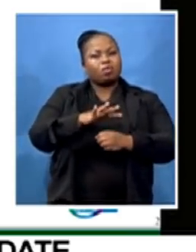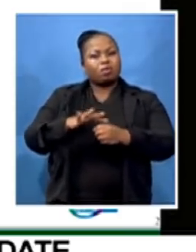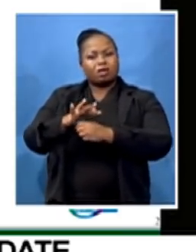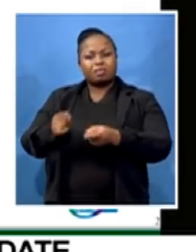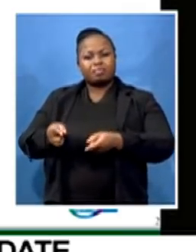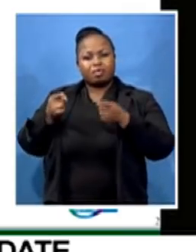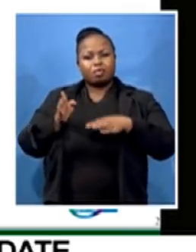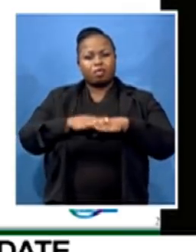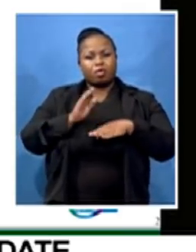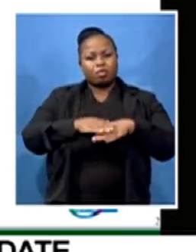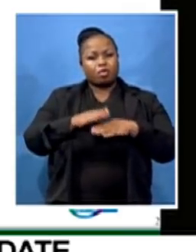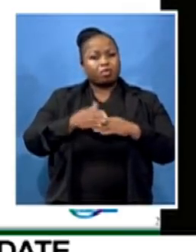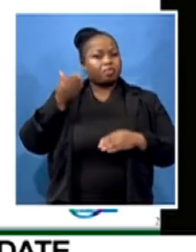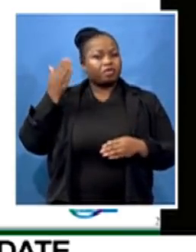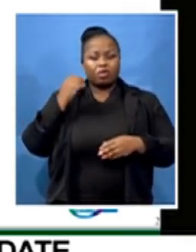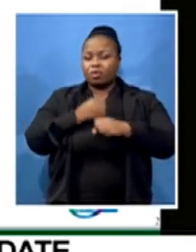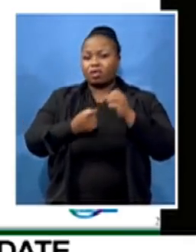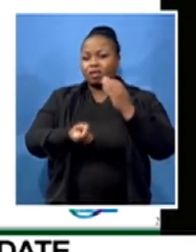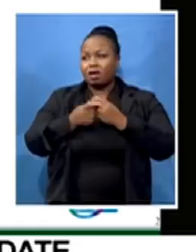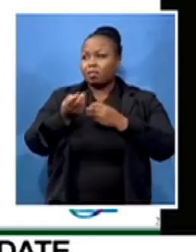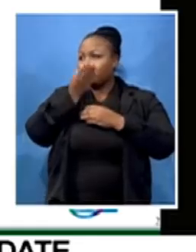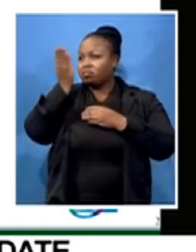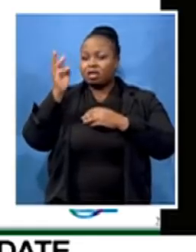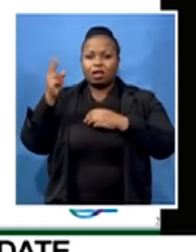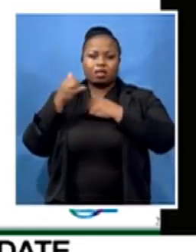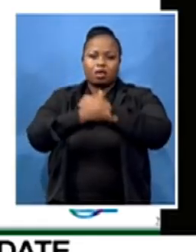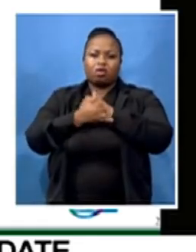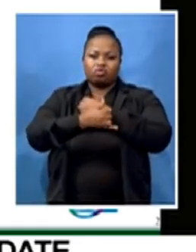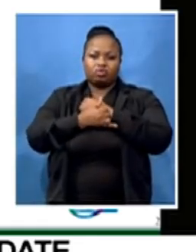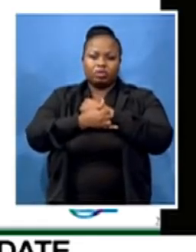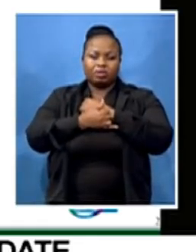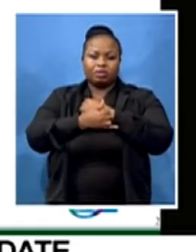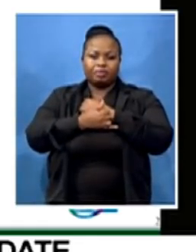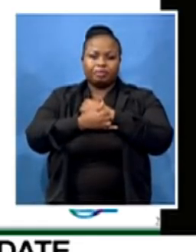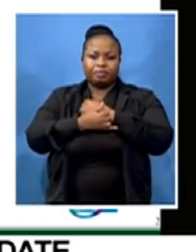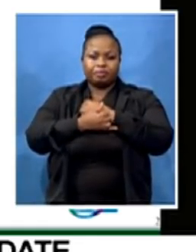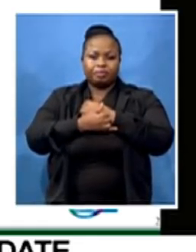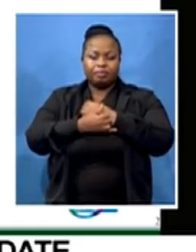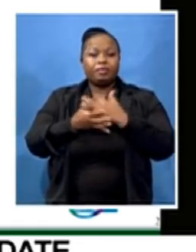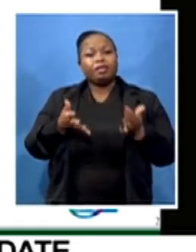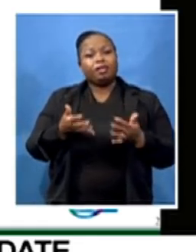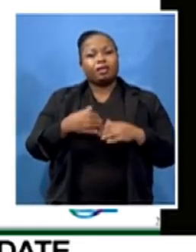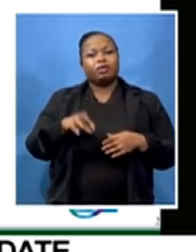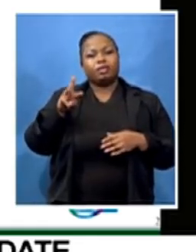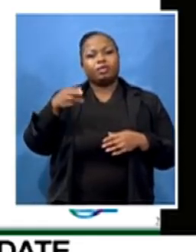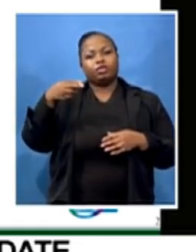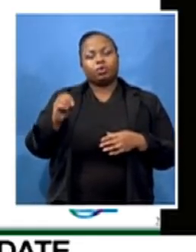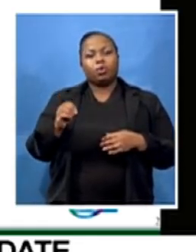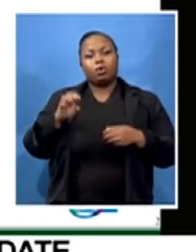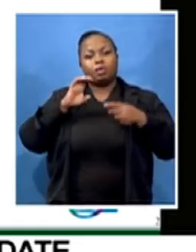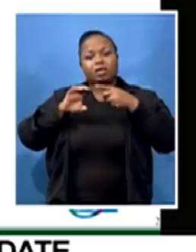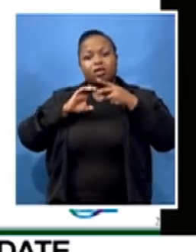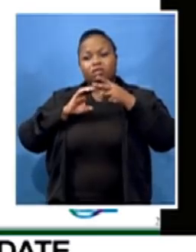world. In fact, the WHO criteria are basically saying to us we